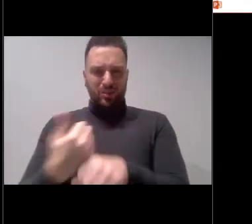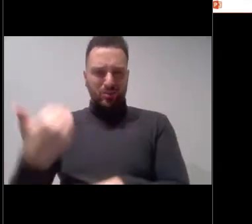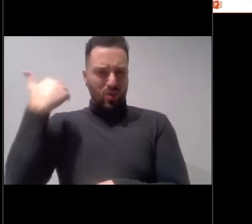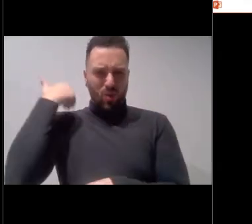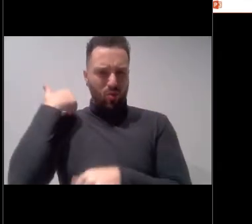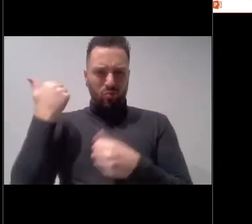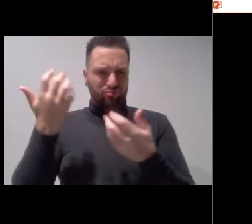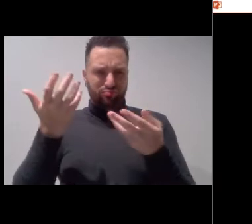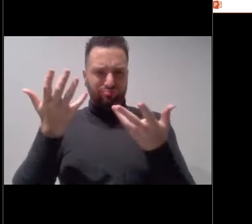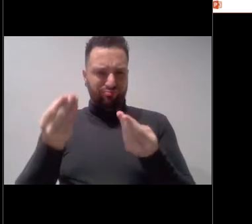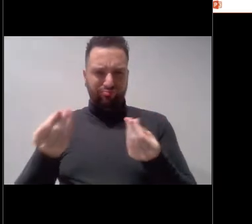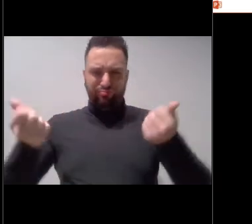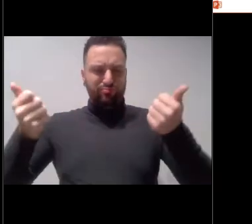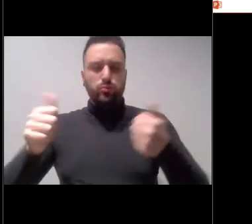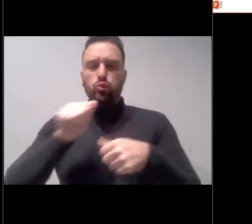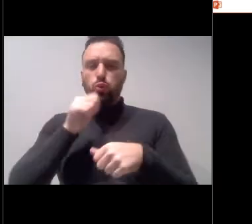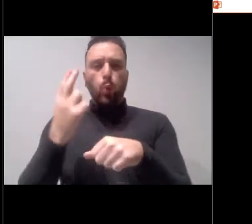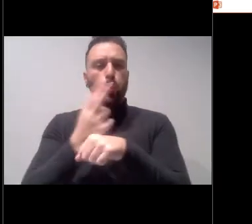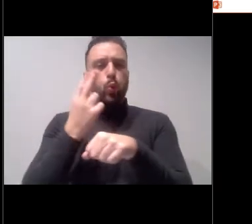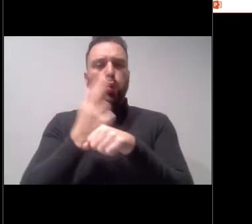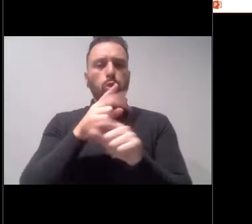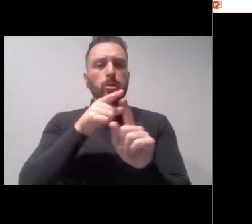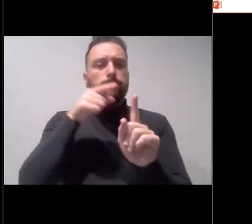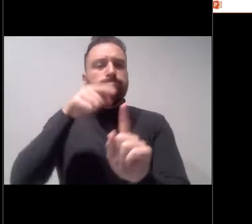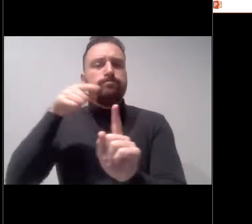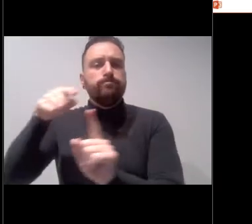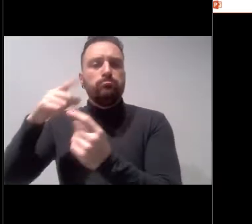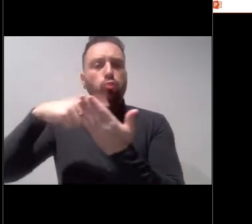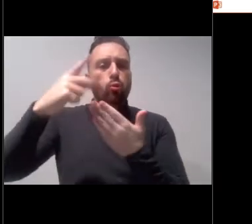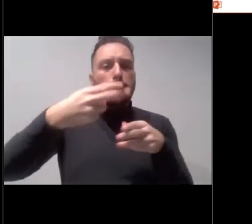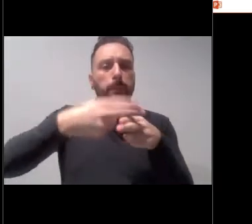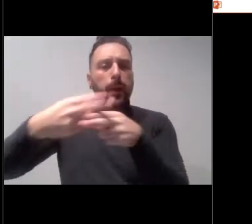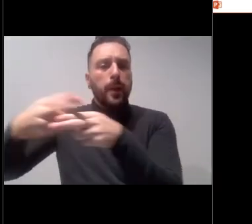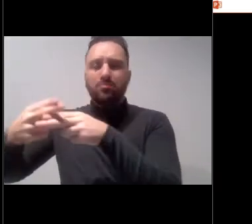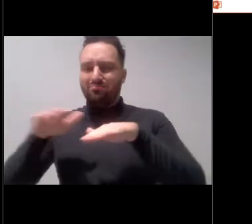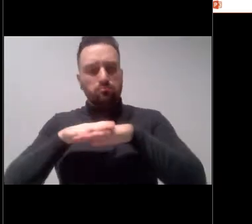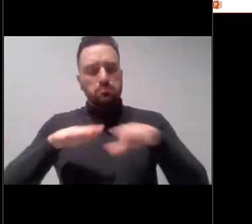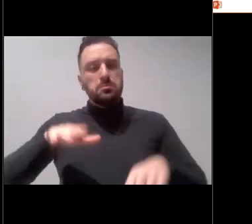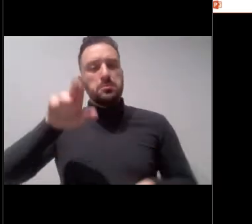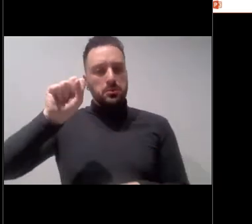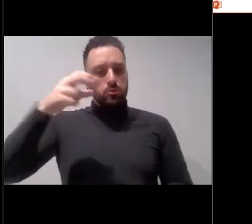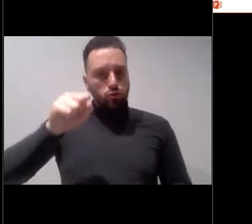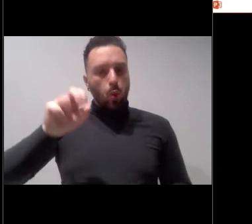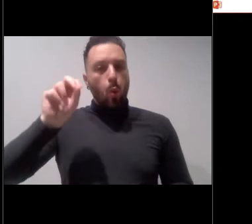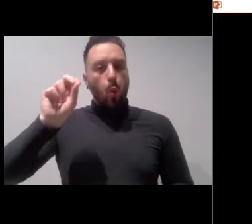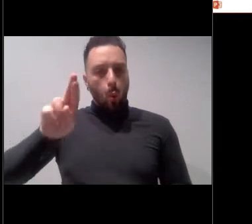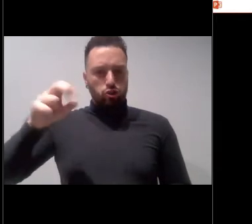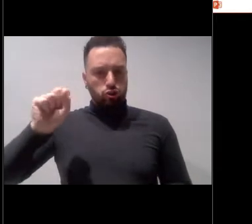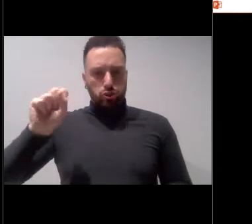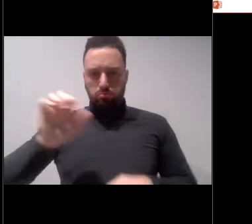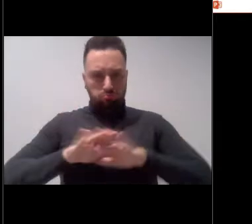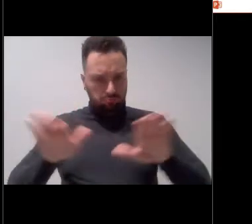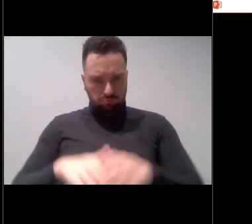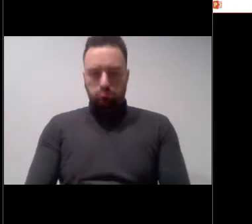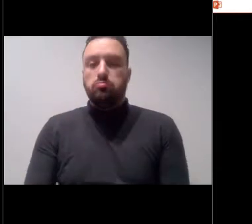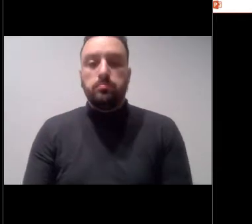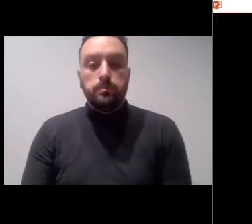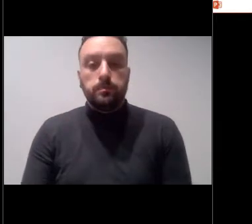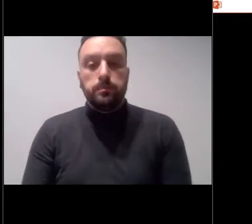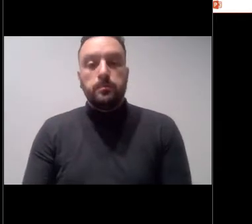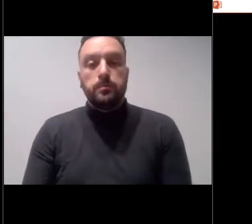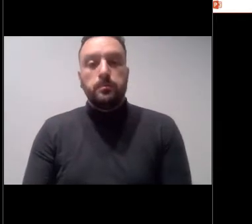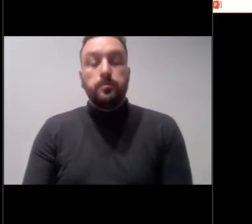use program-specific logos anymore. You want to use the DSHS or the HHS logo. Now,